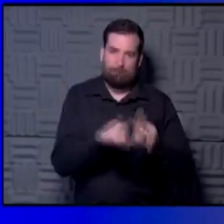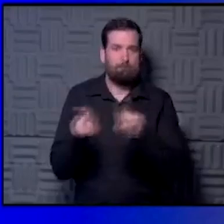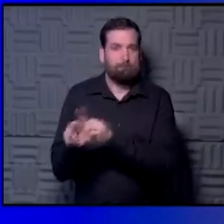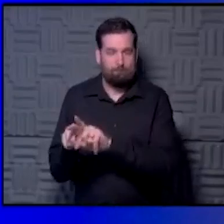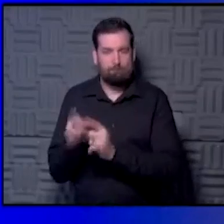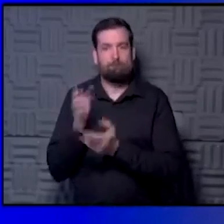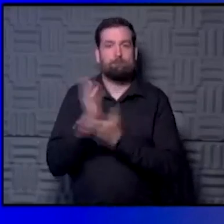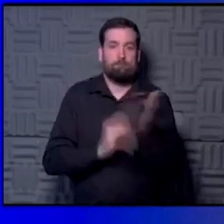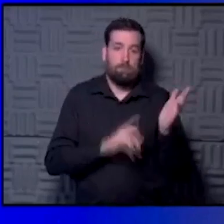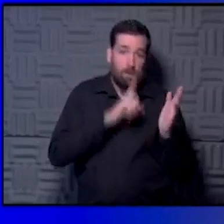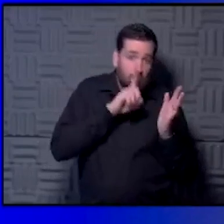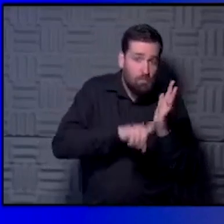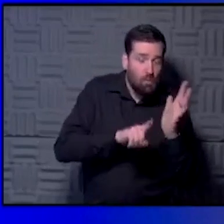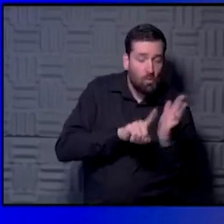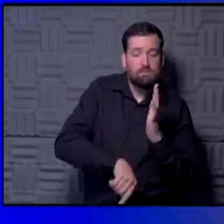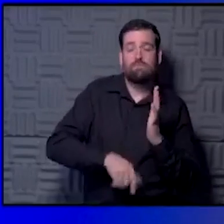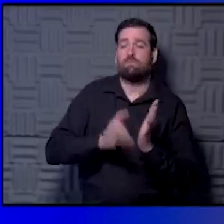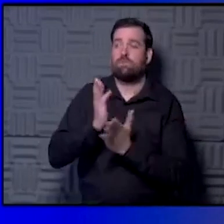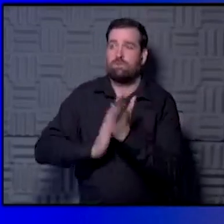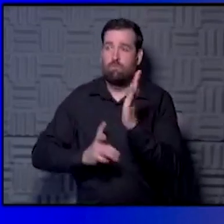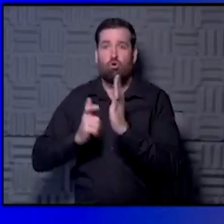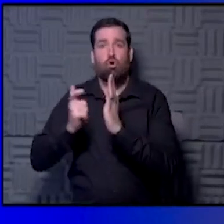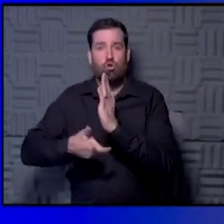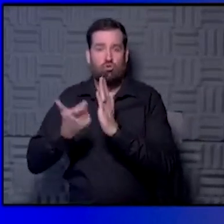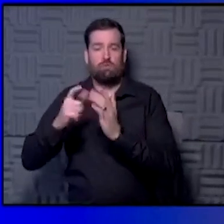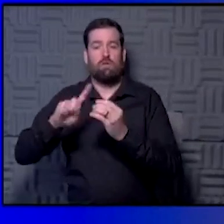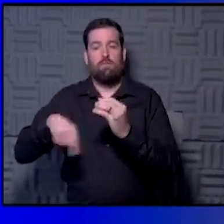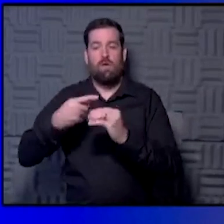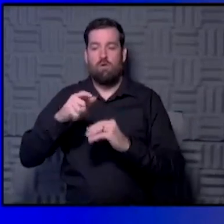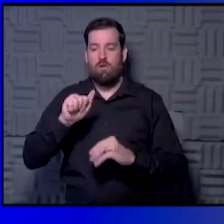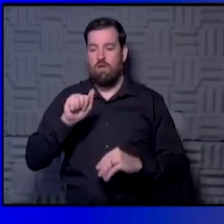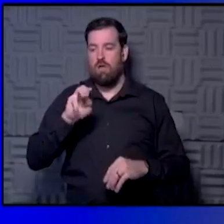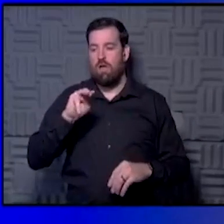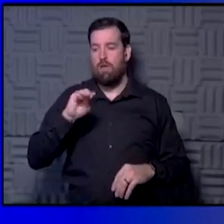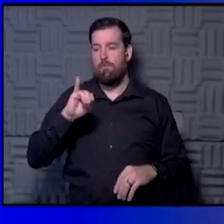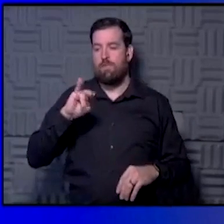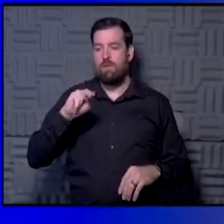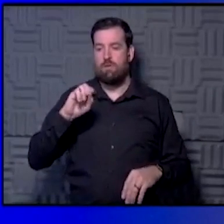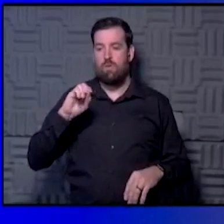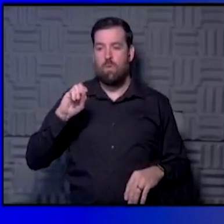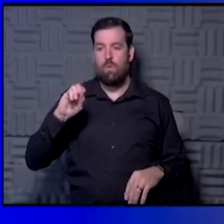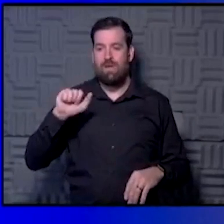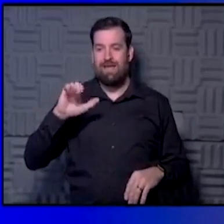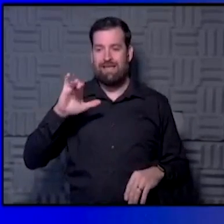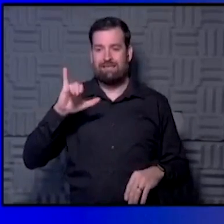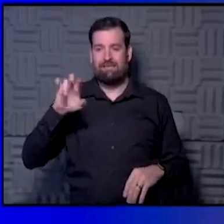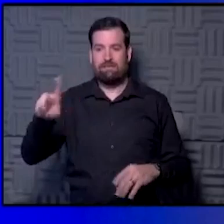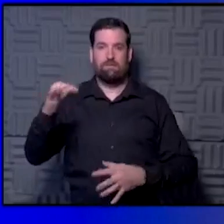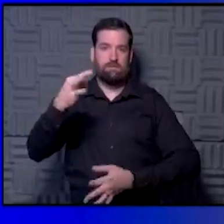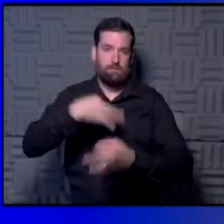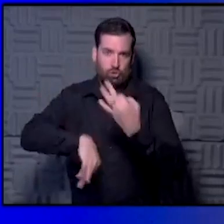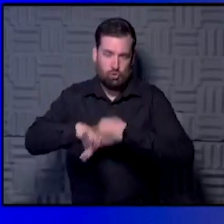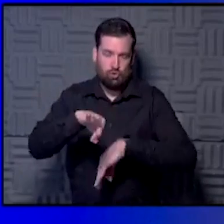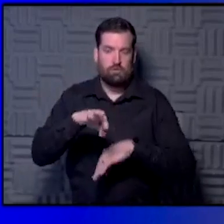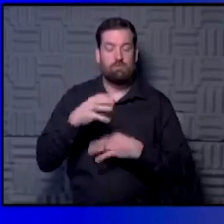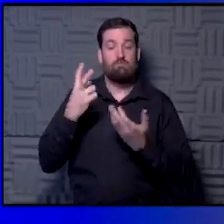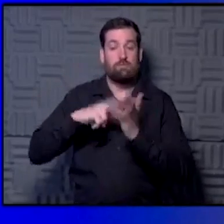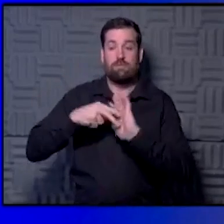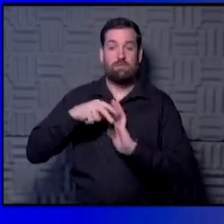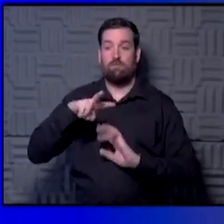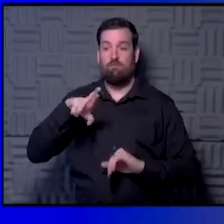those articles about the amino acid substitution, that D to G, that maybe makes the